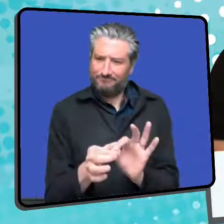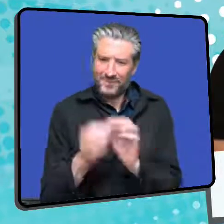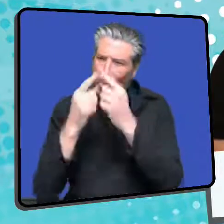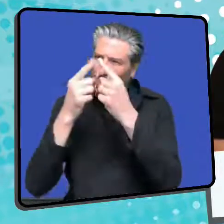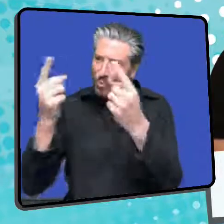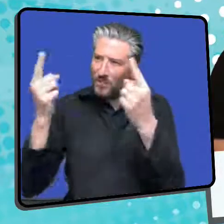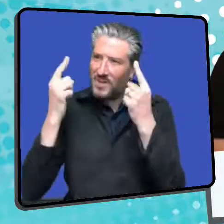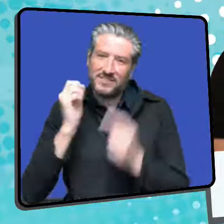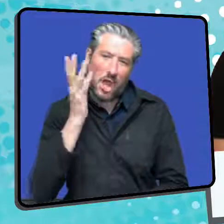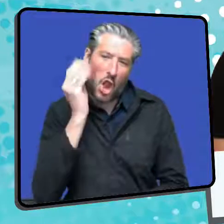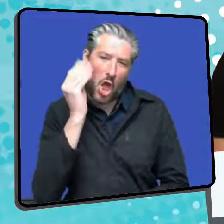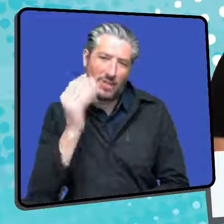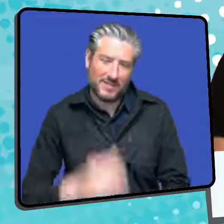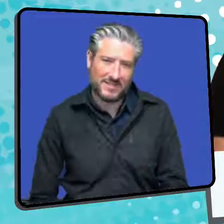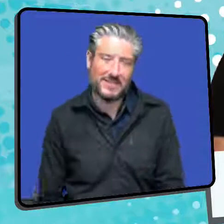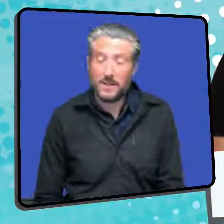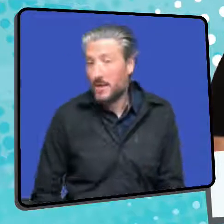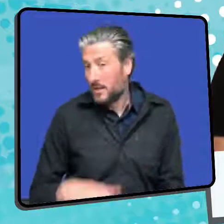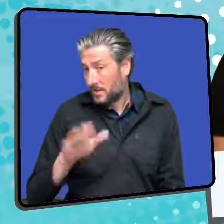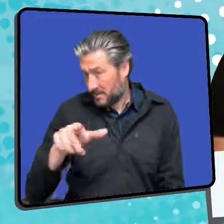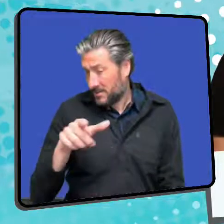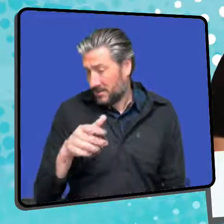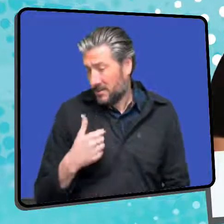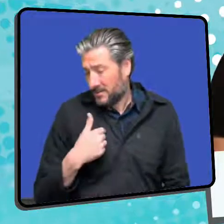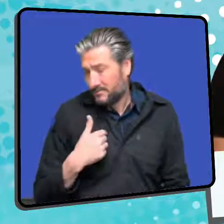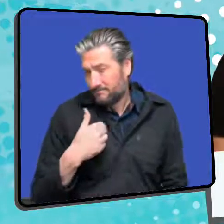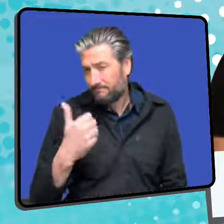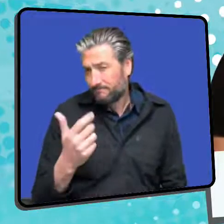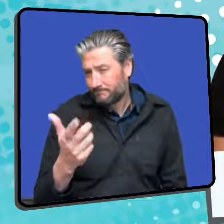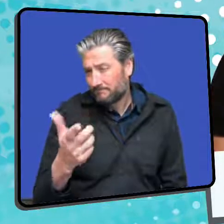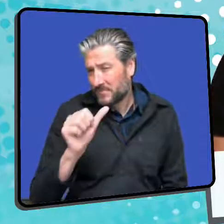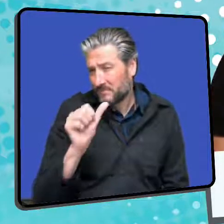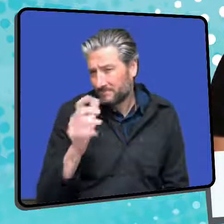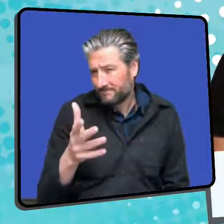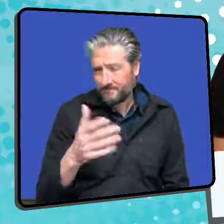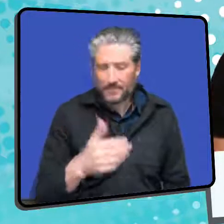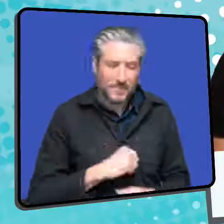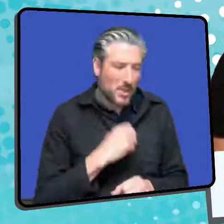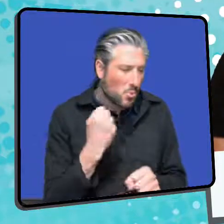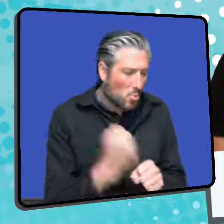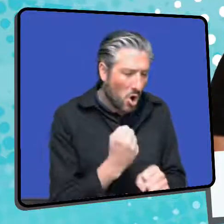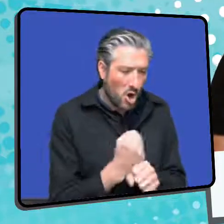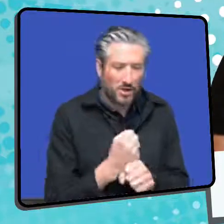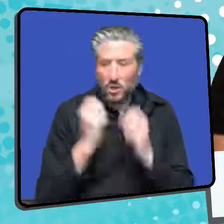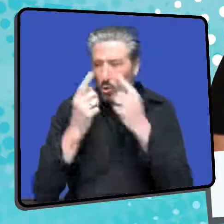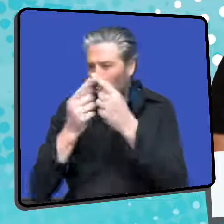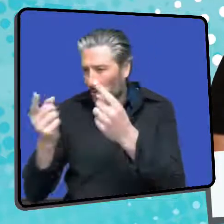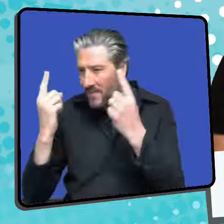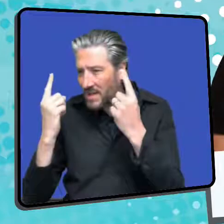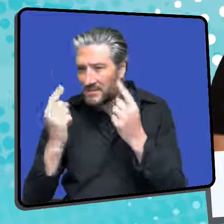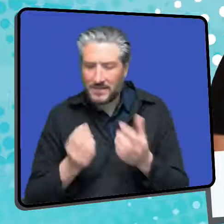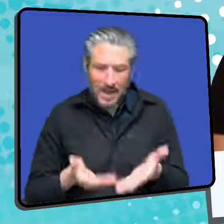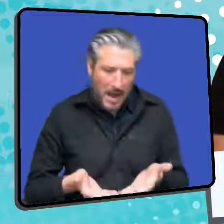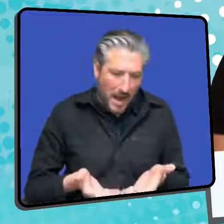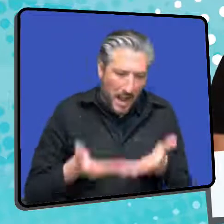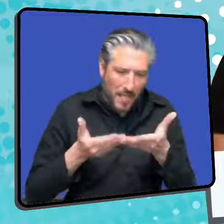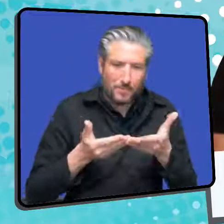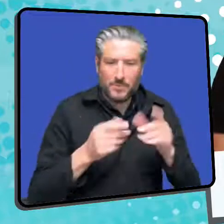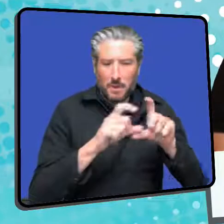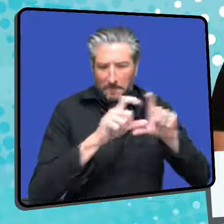I love that. Yeah, the gap in knowledge, the project-based side of it, what works, what doesn't, what helps people in industry. Wonderful.